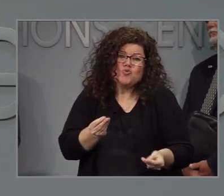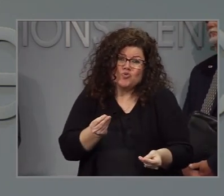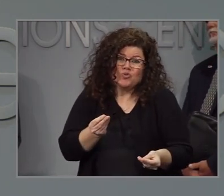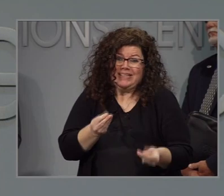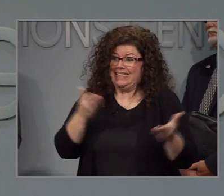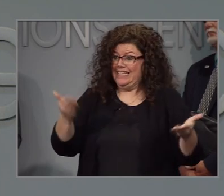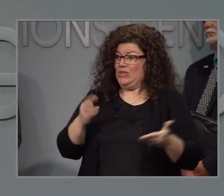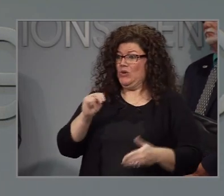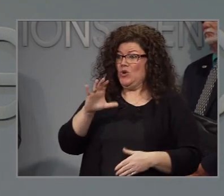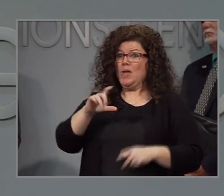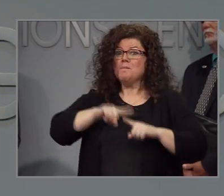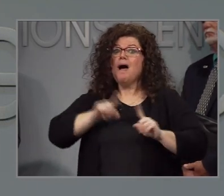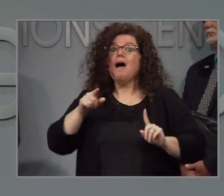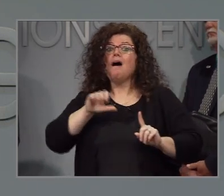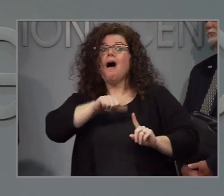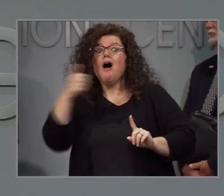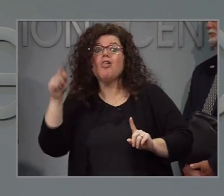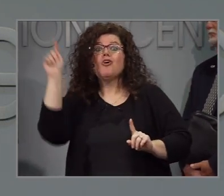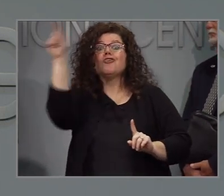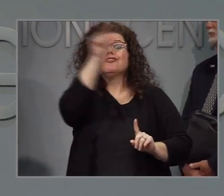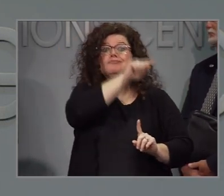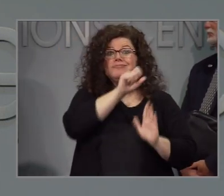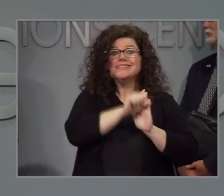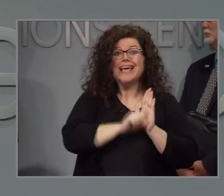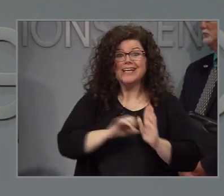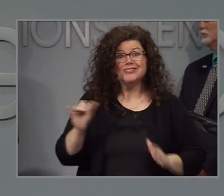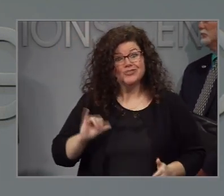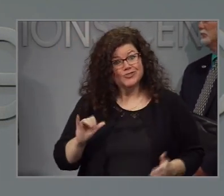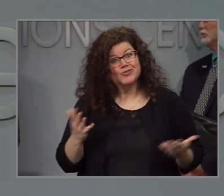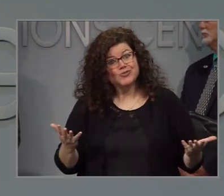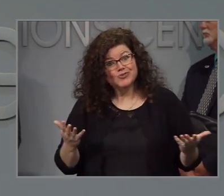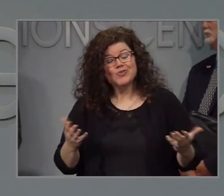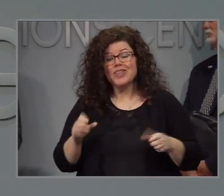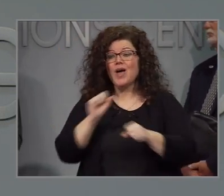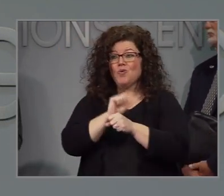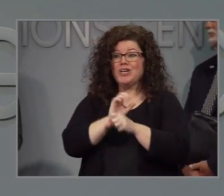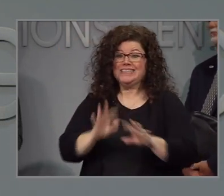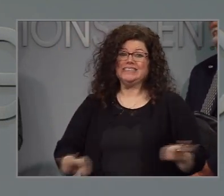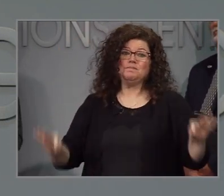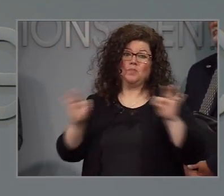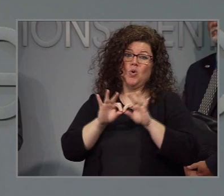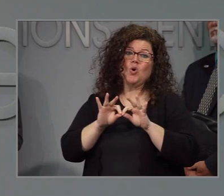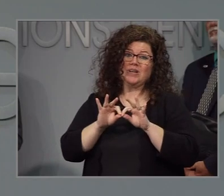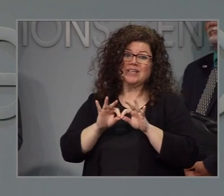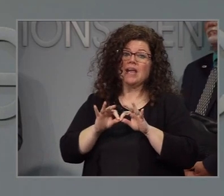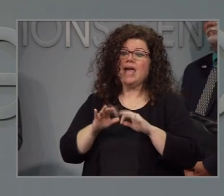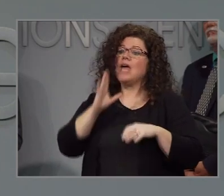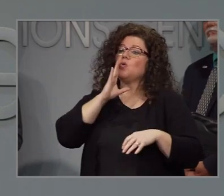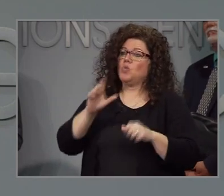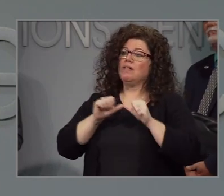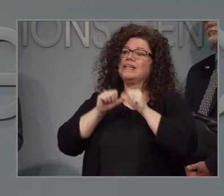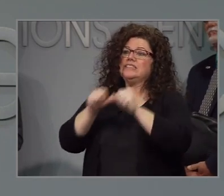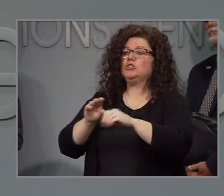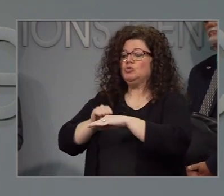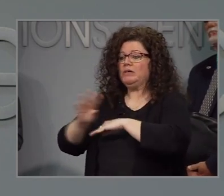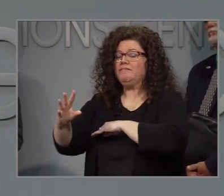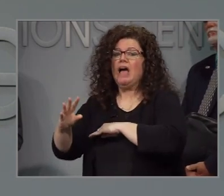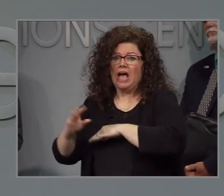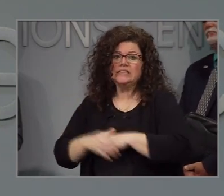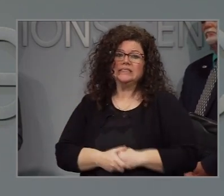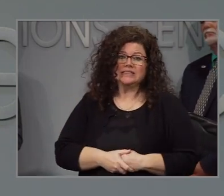not just here in North Carolina, but beyond. So that work is ongoing, and we'll continue to work in a collaborative process. But it is